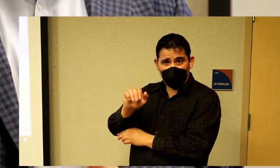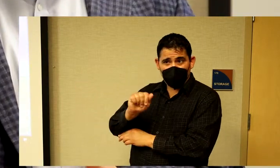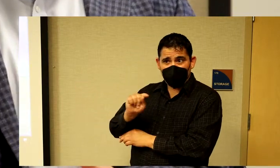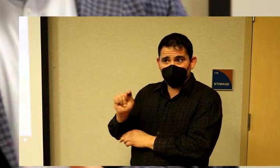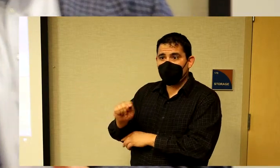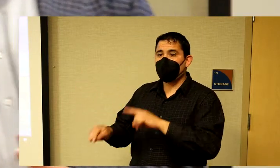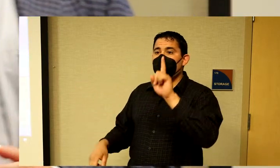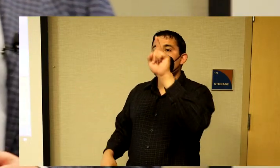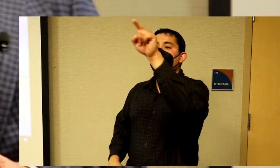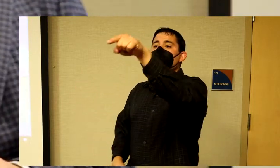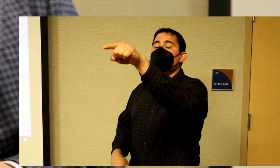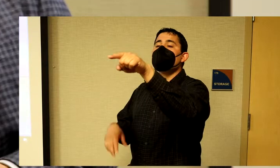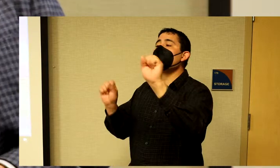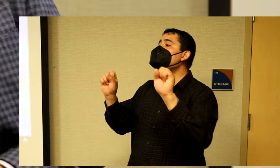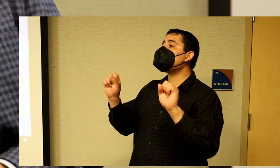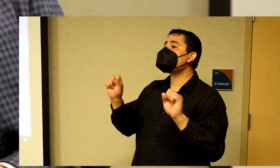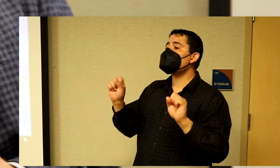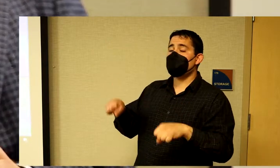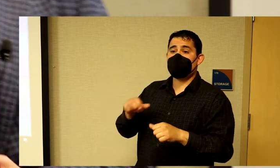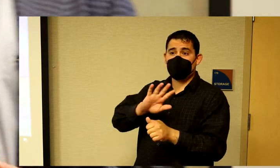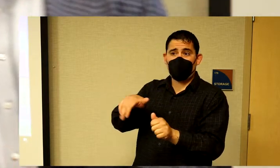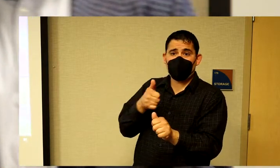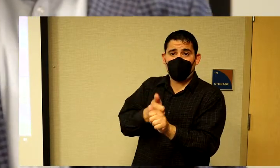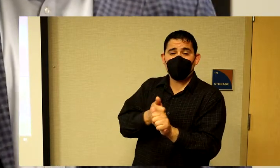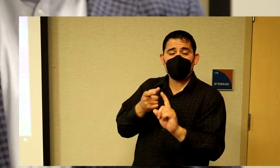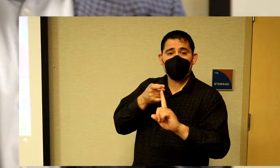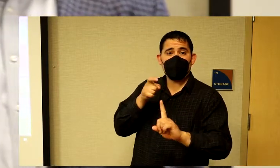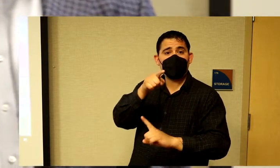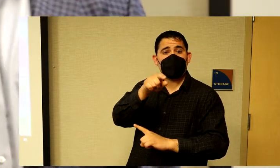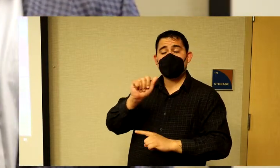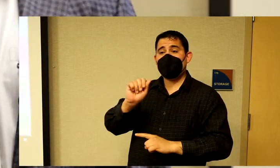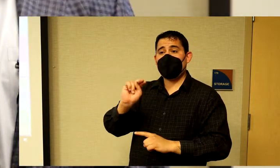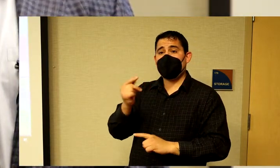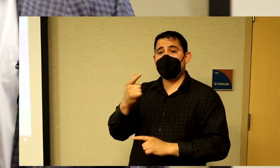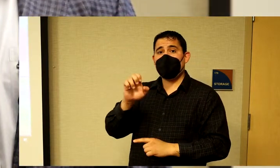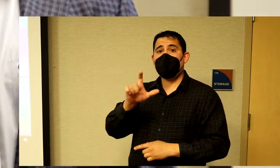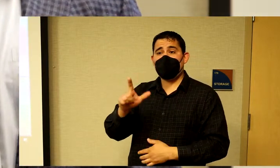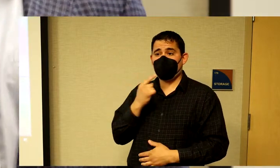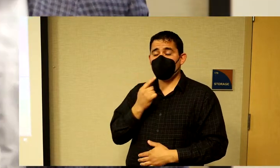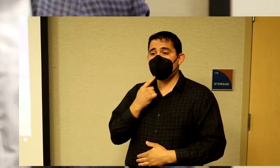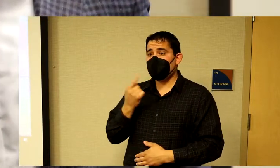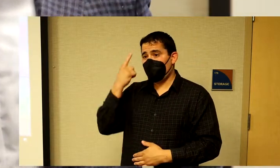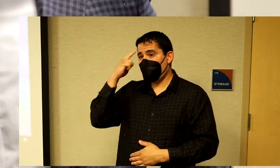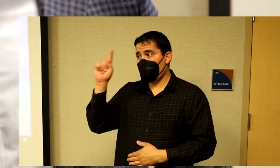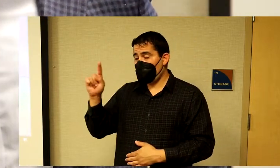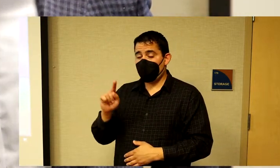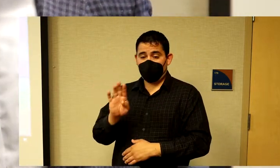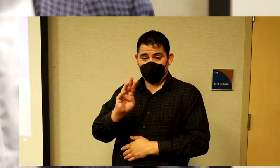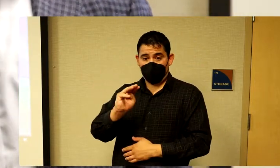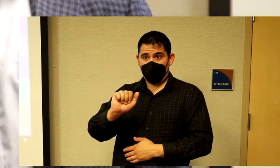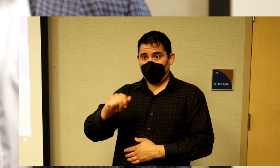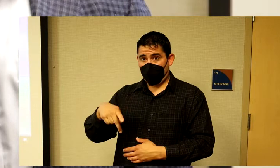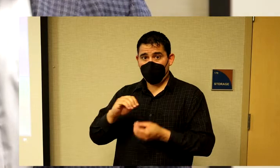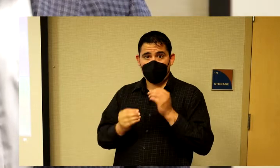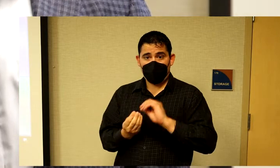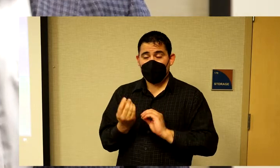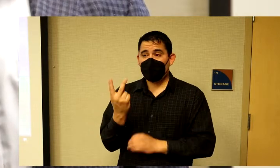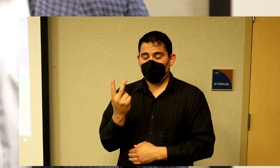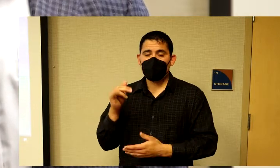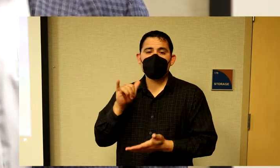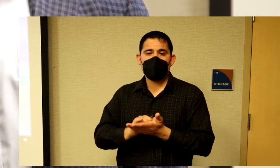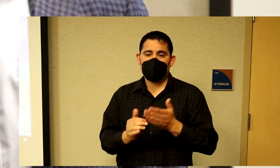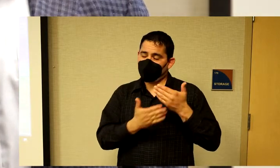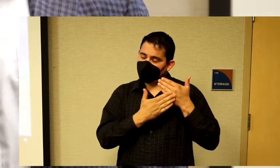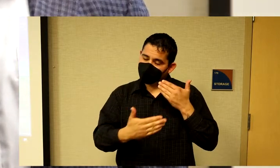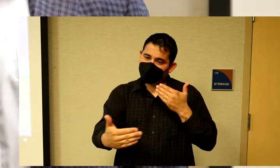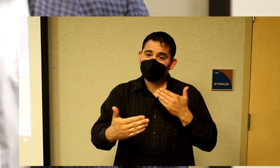just like to follow up going off of what Angel said, making public map number 2 baseline. And Garth pointed out earlier to me that